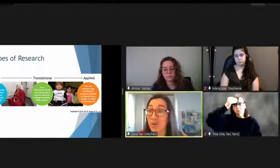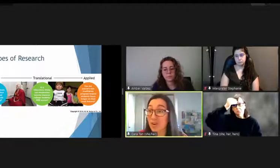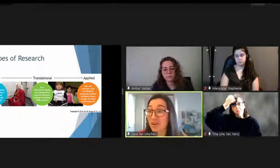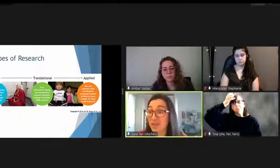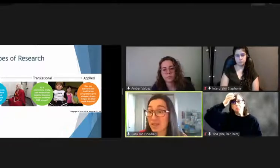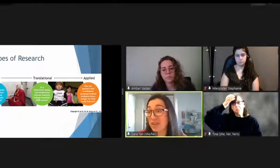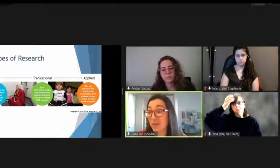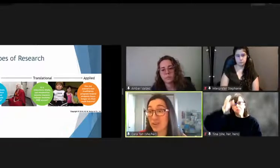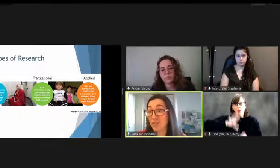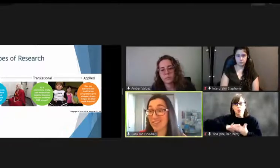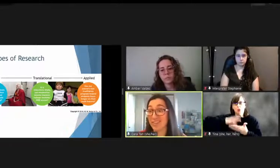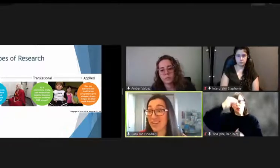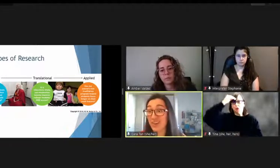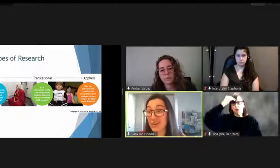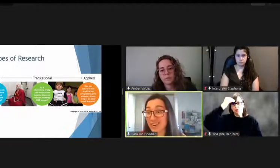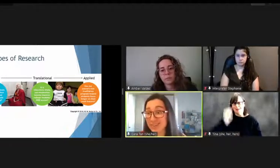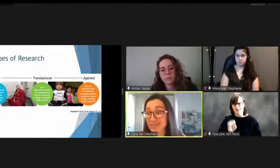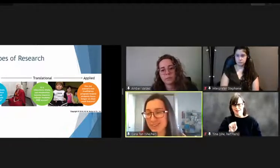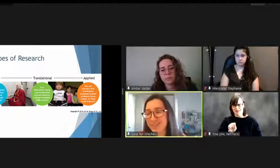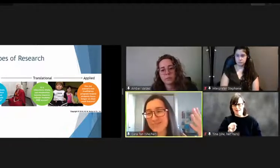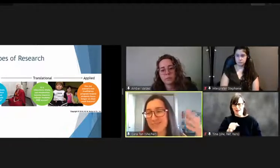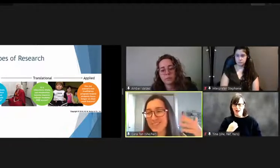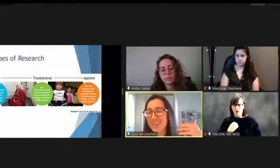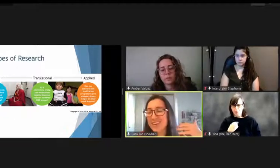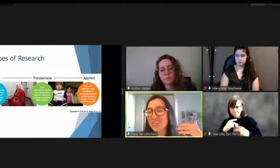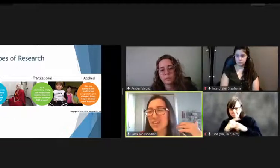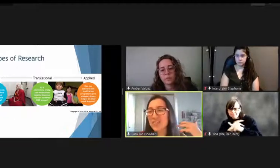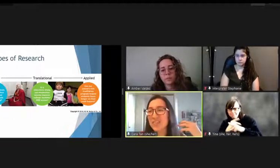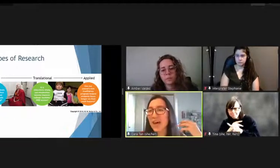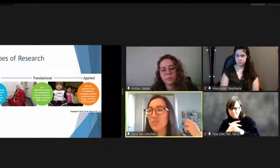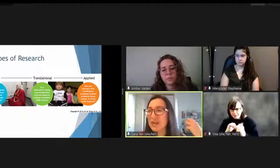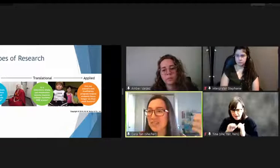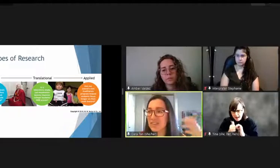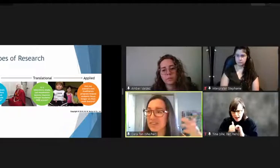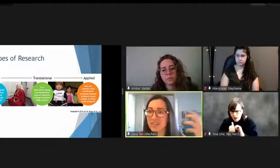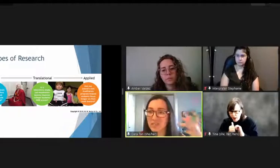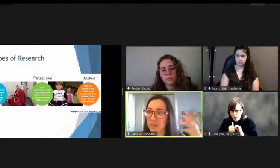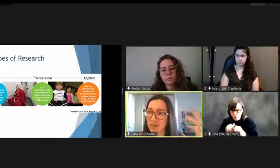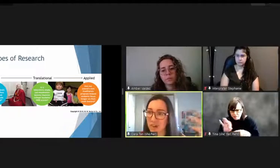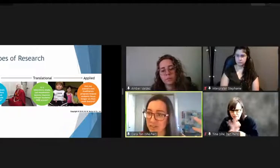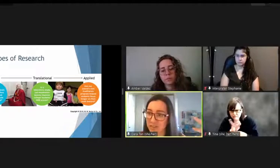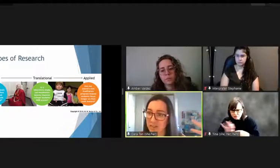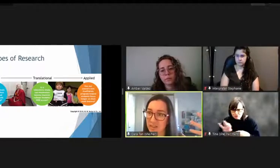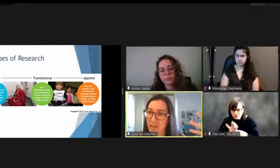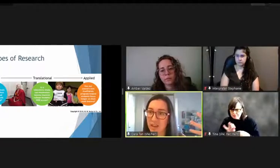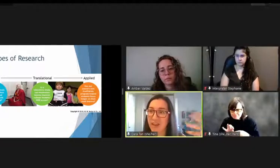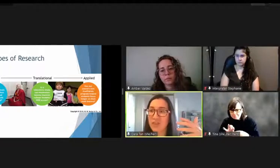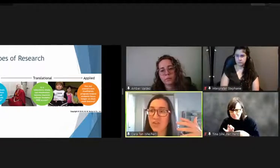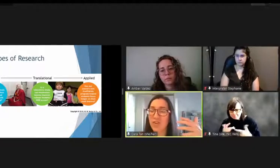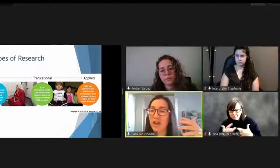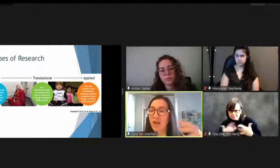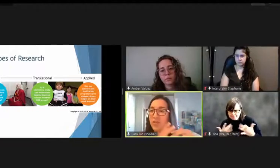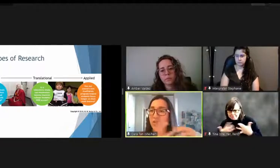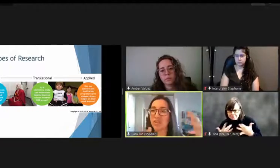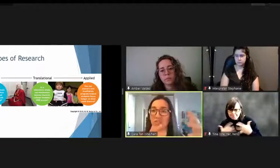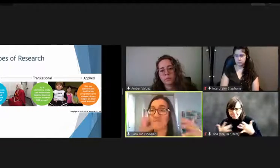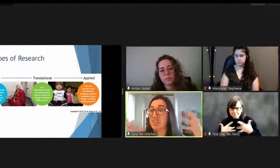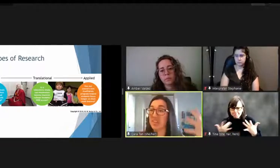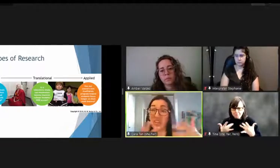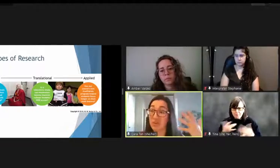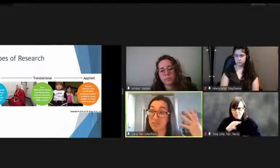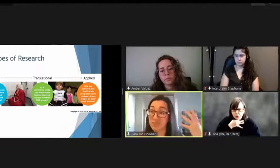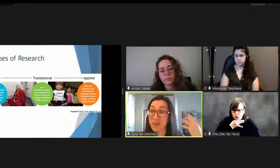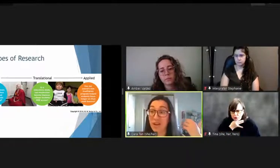something work because we're interested in how it works, right? It's just that basic sense of curiosity and learning how things